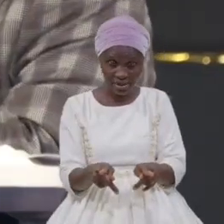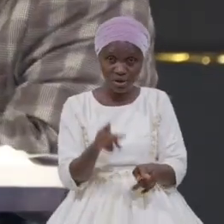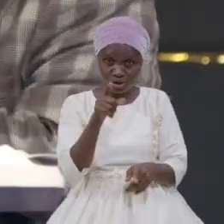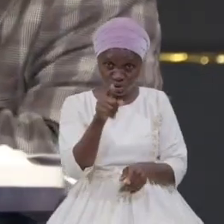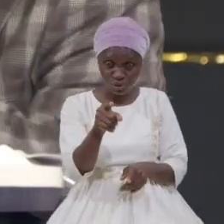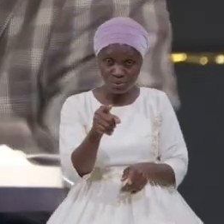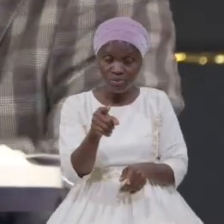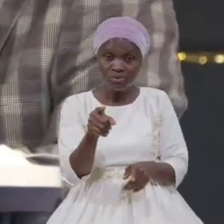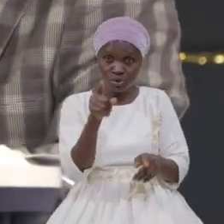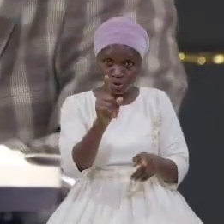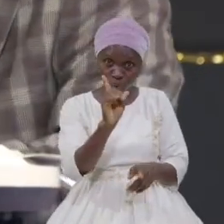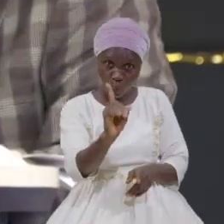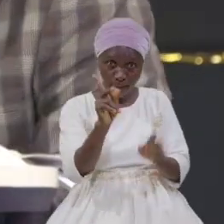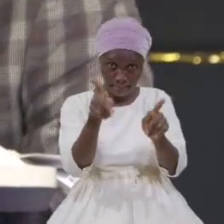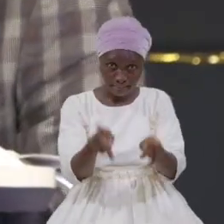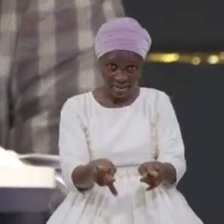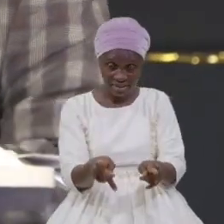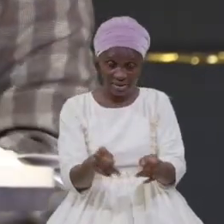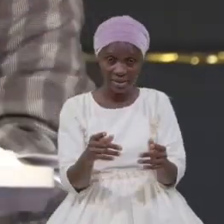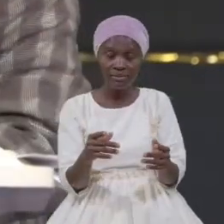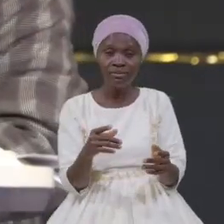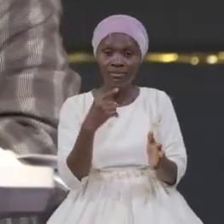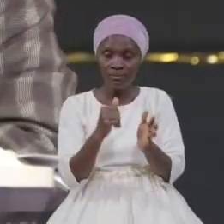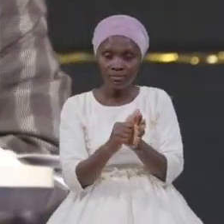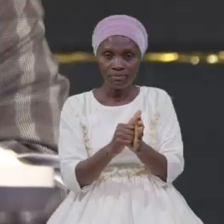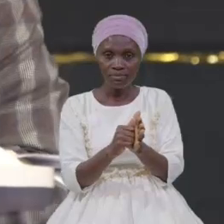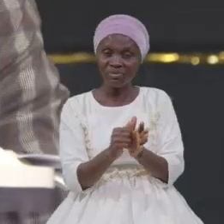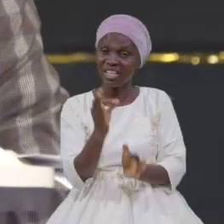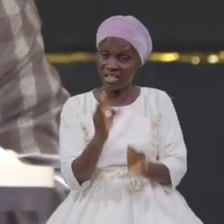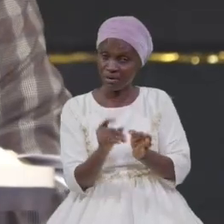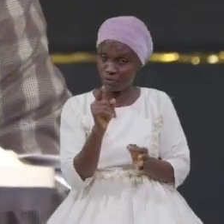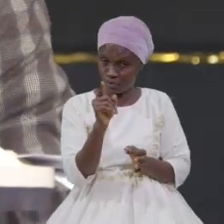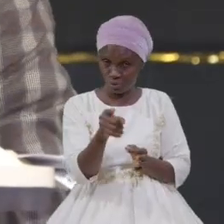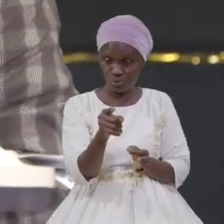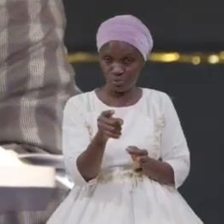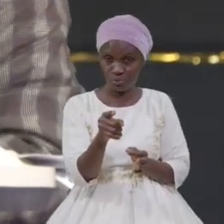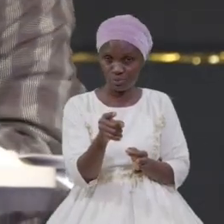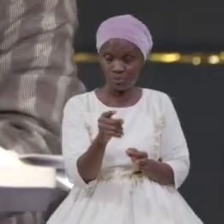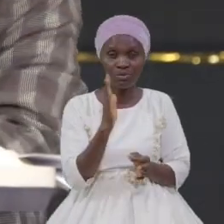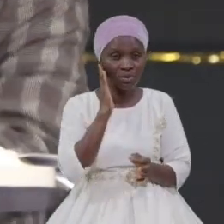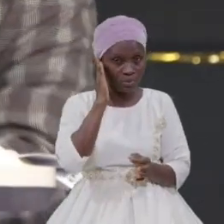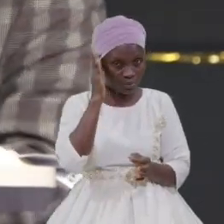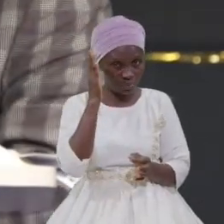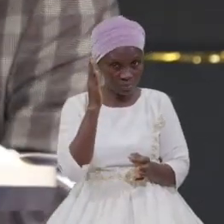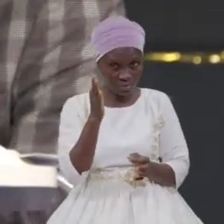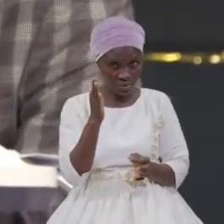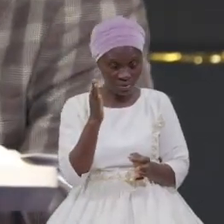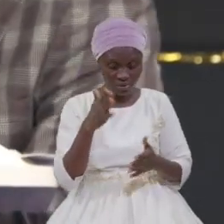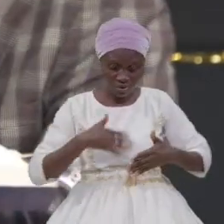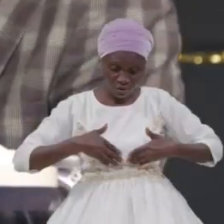you in the singular. It says, if you shall